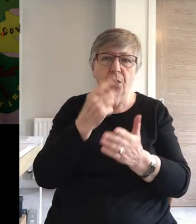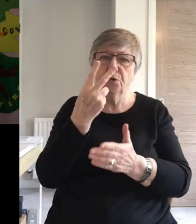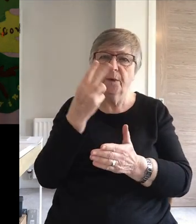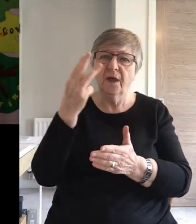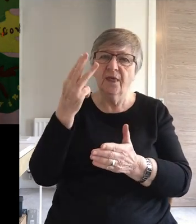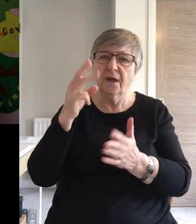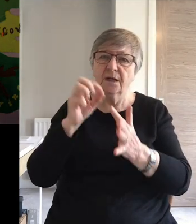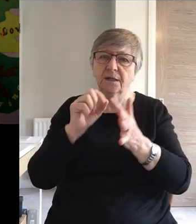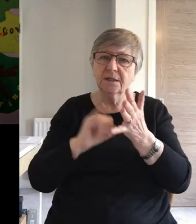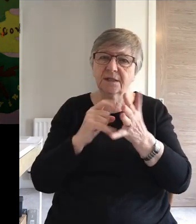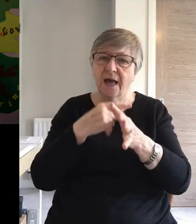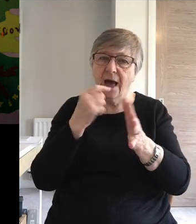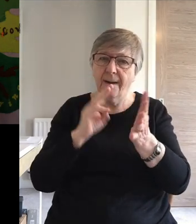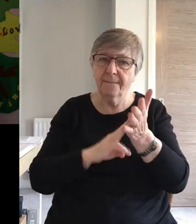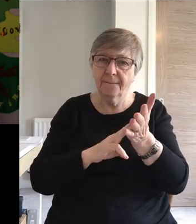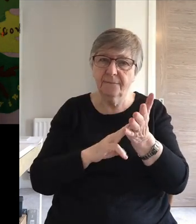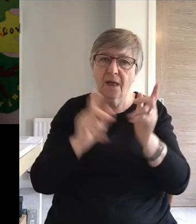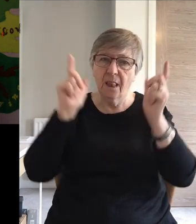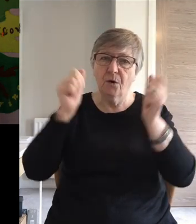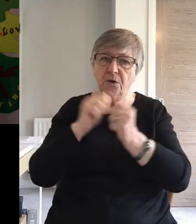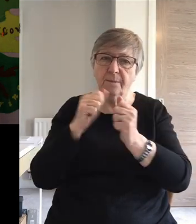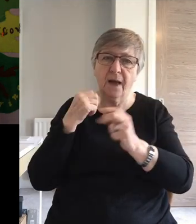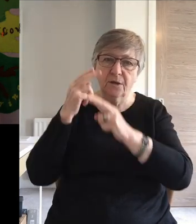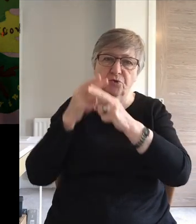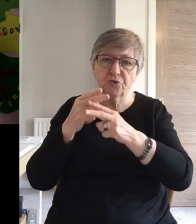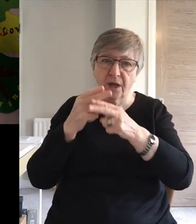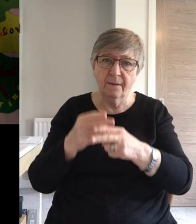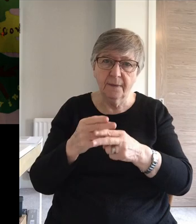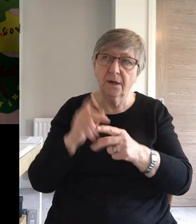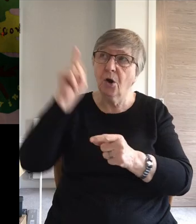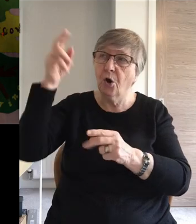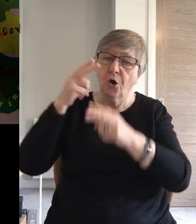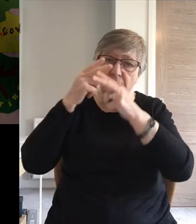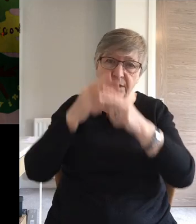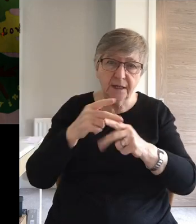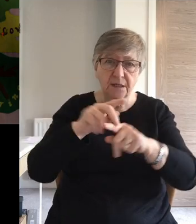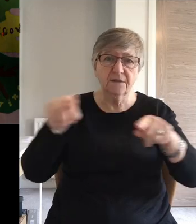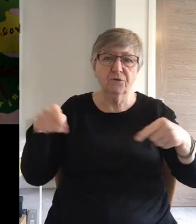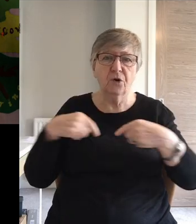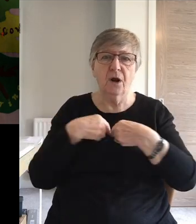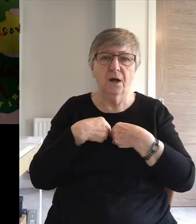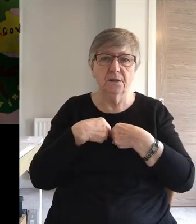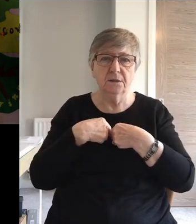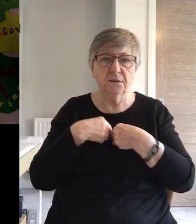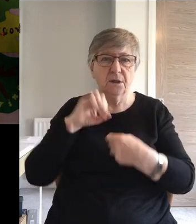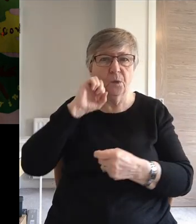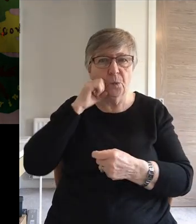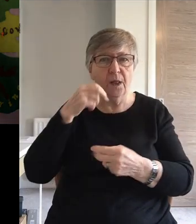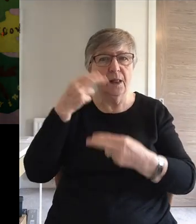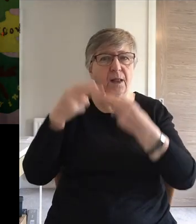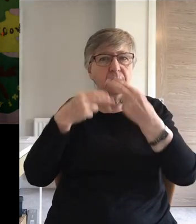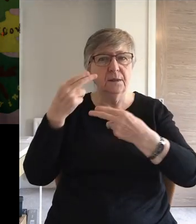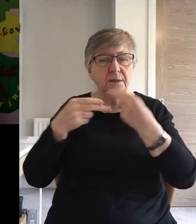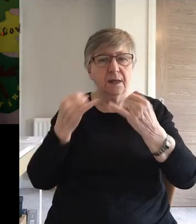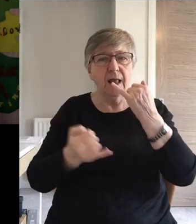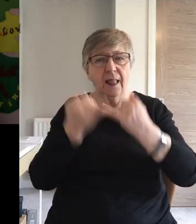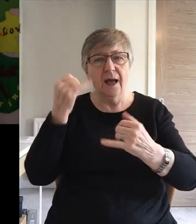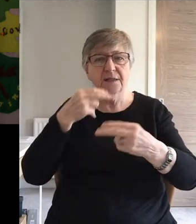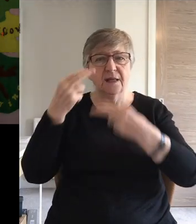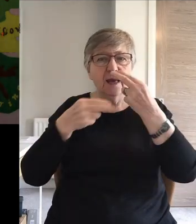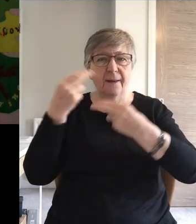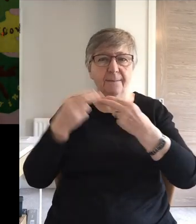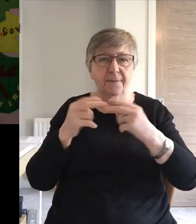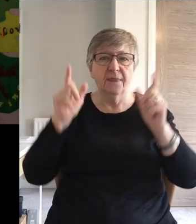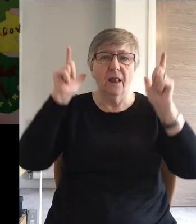23rd Psalm, and that provision of God and that God who cares about us and provides for us. And so we'll conclude